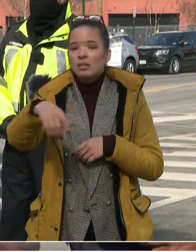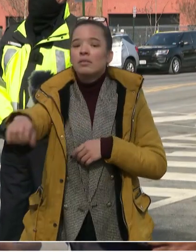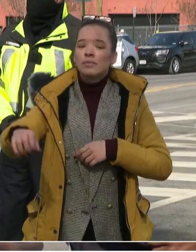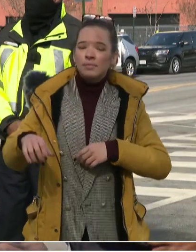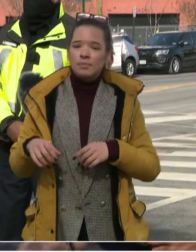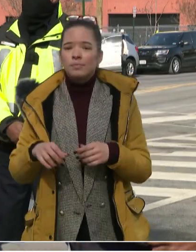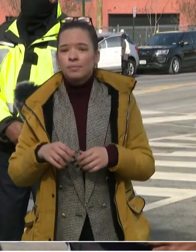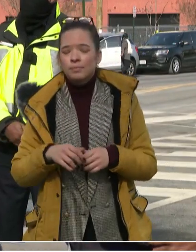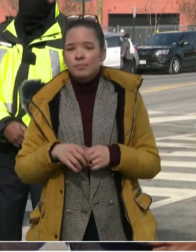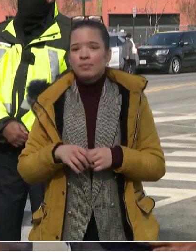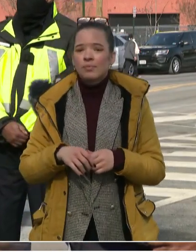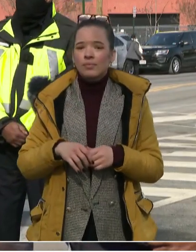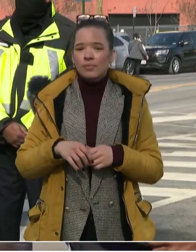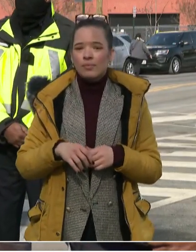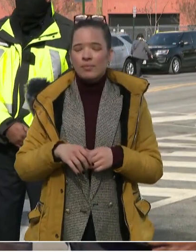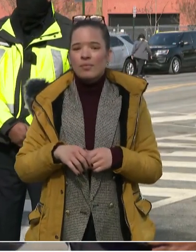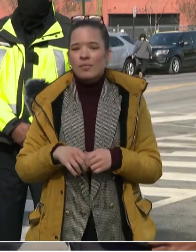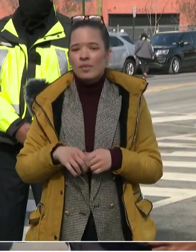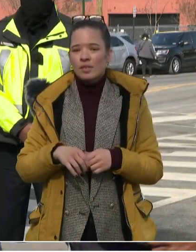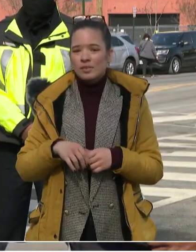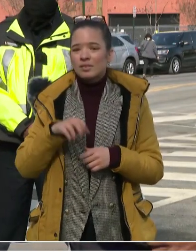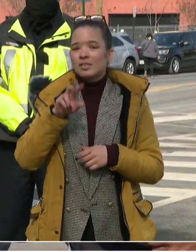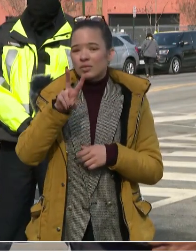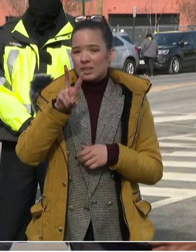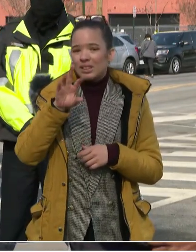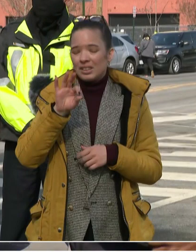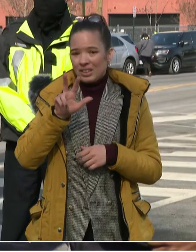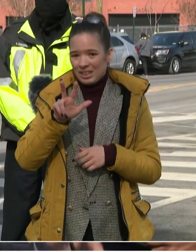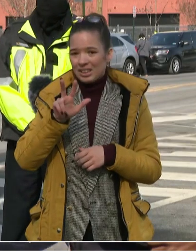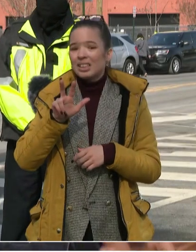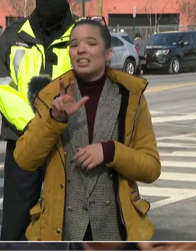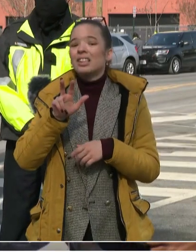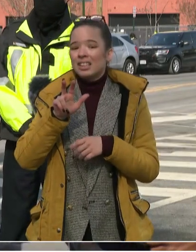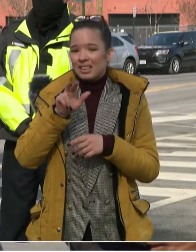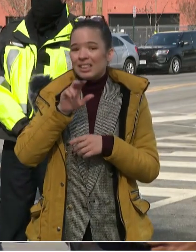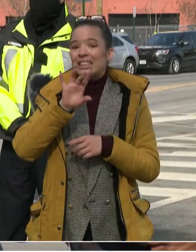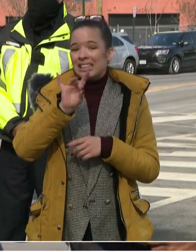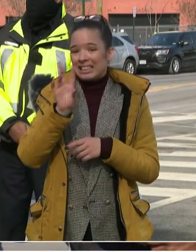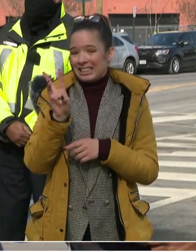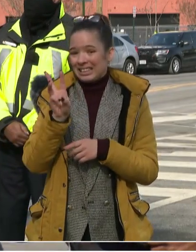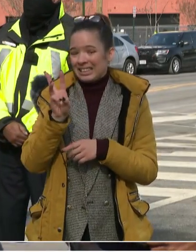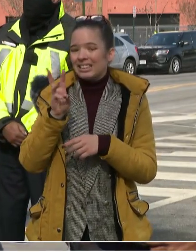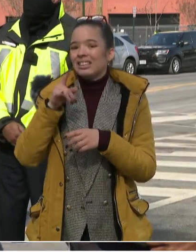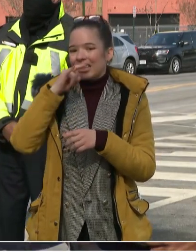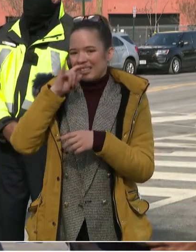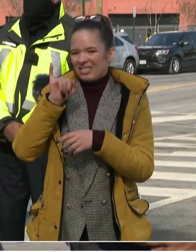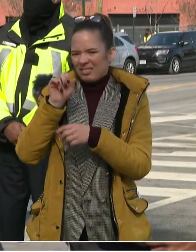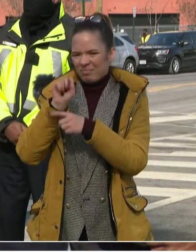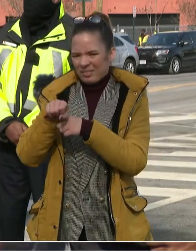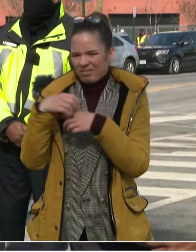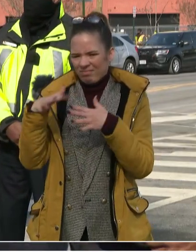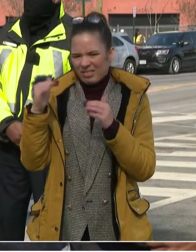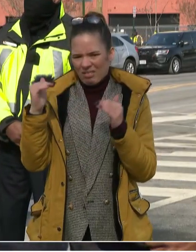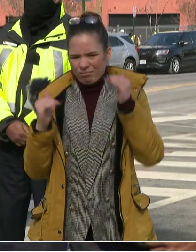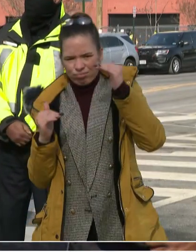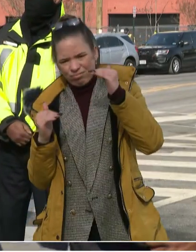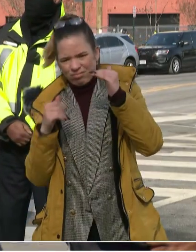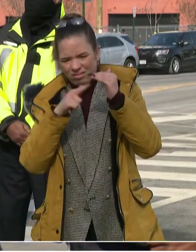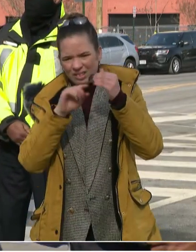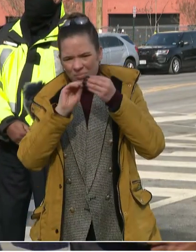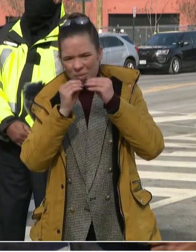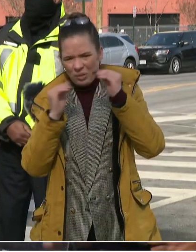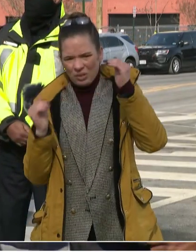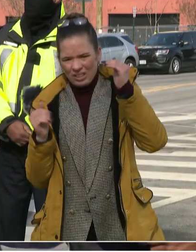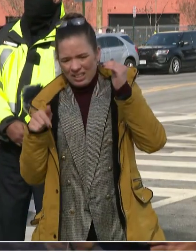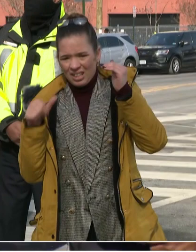carjackings, and then we arrested 86 juveniles, outpacing adults. And so far, if you add those together, we